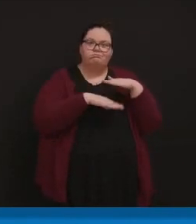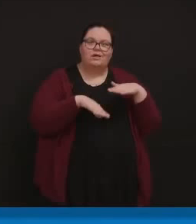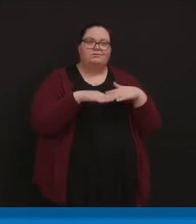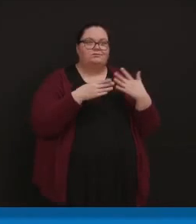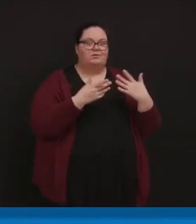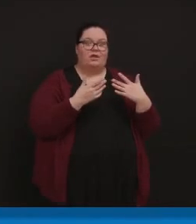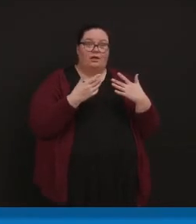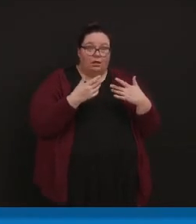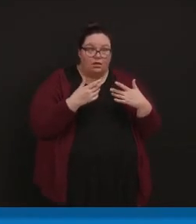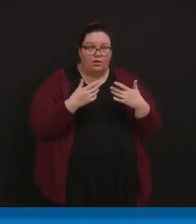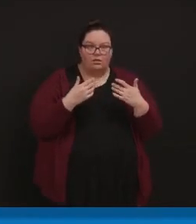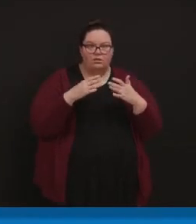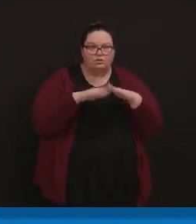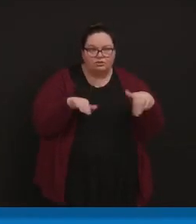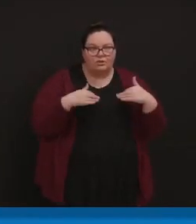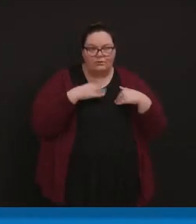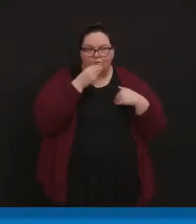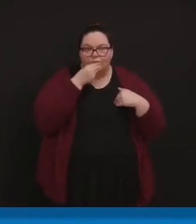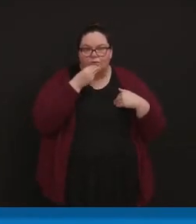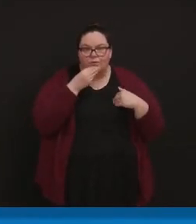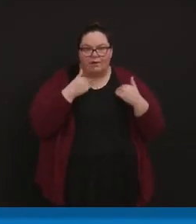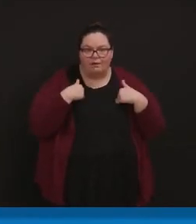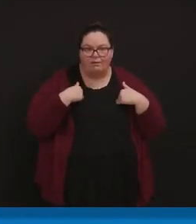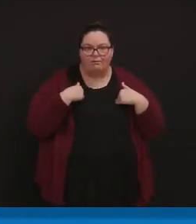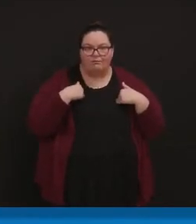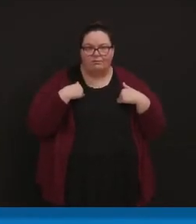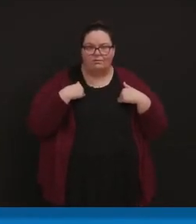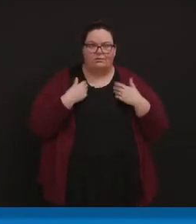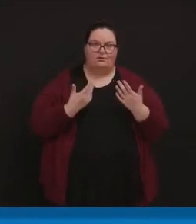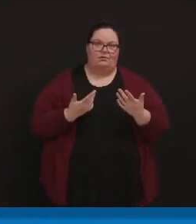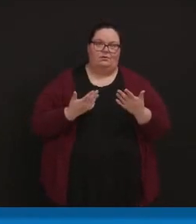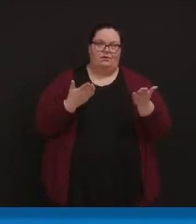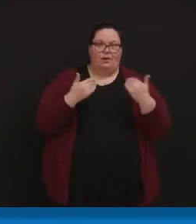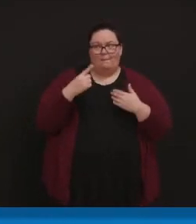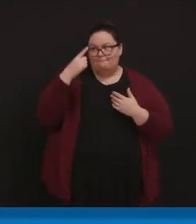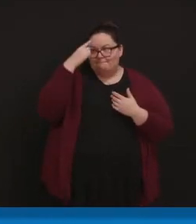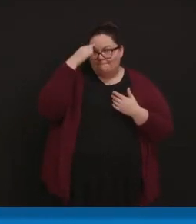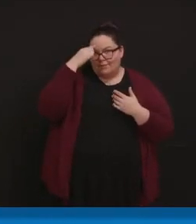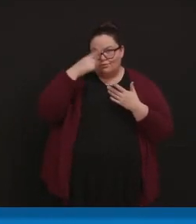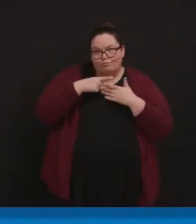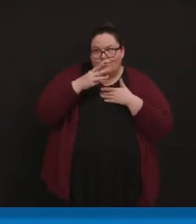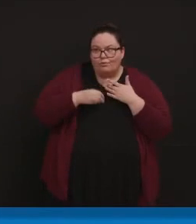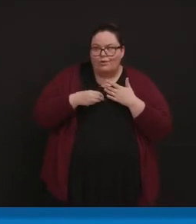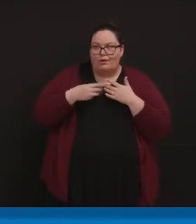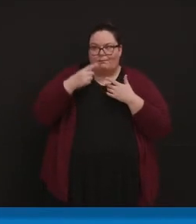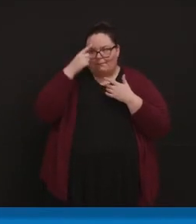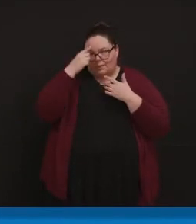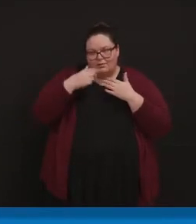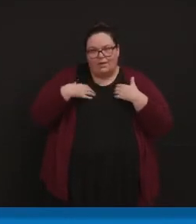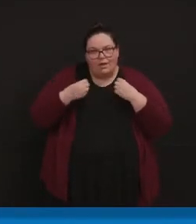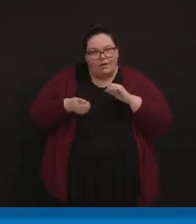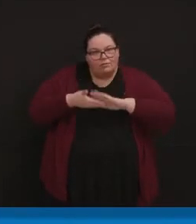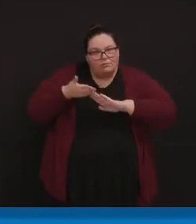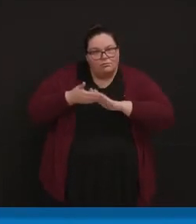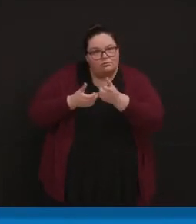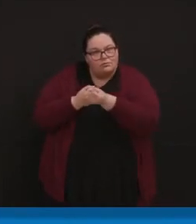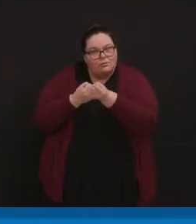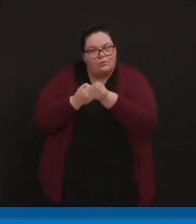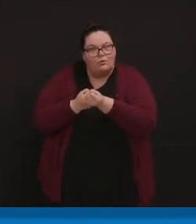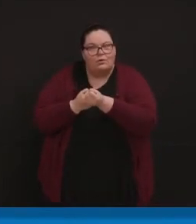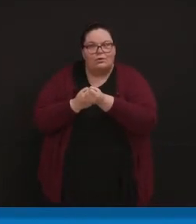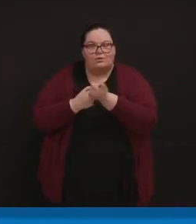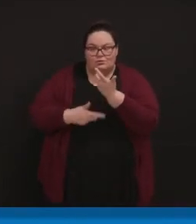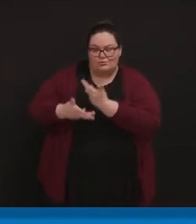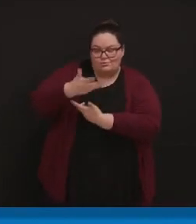have food in their stomach to be able to get through the day. The mental health supports that many students require.